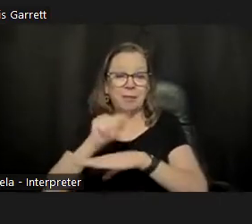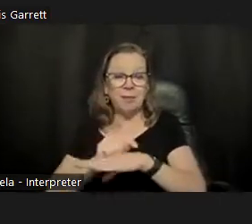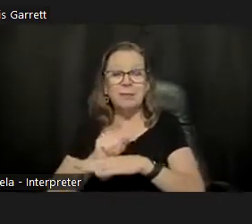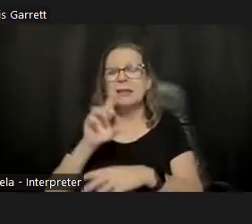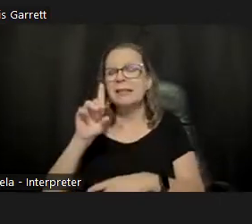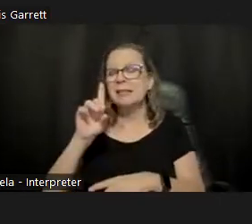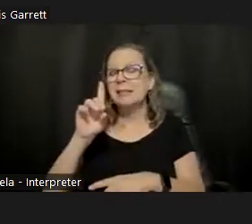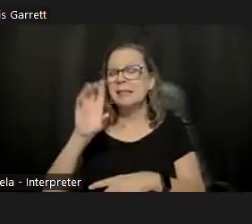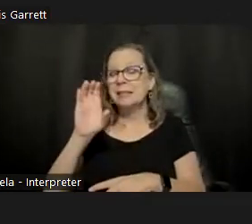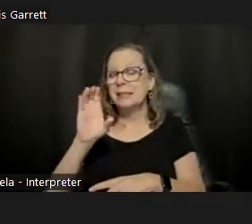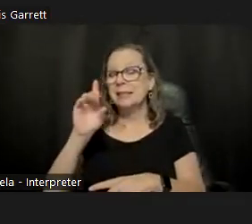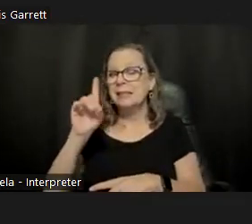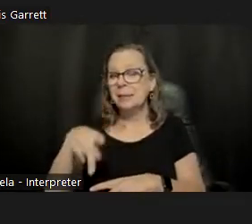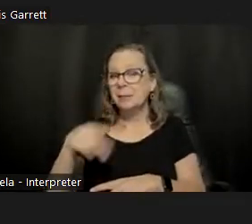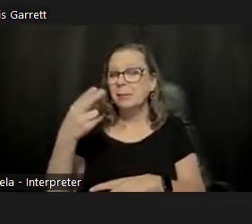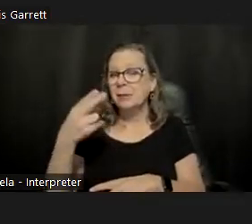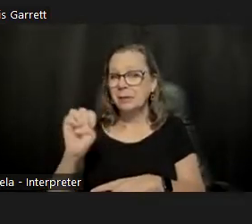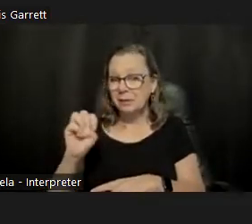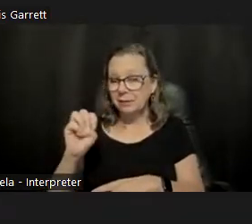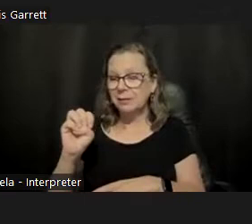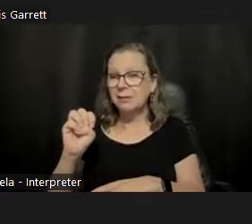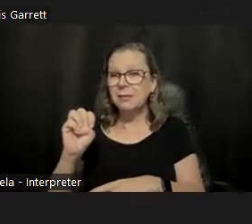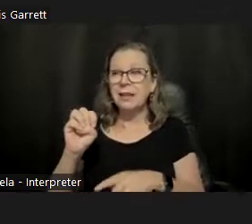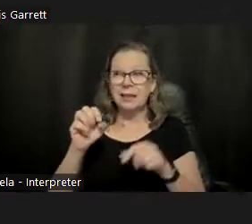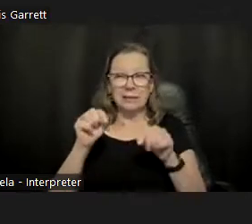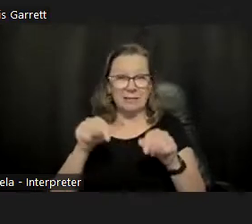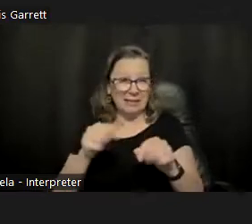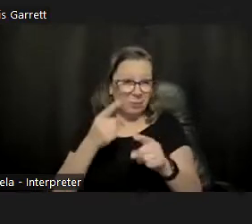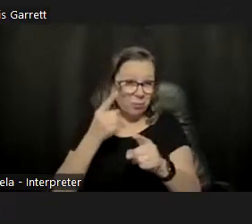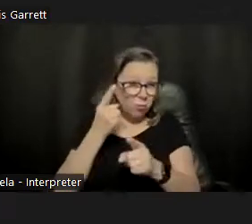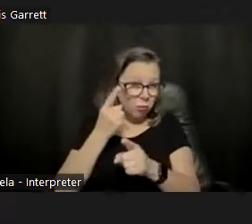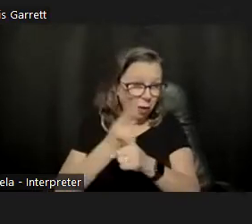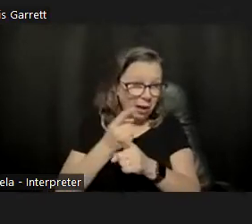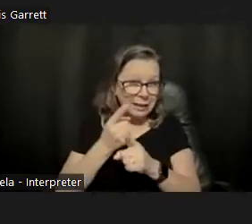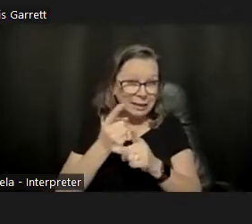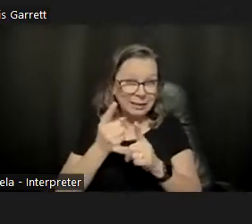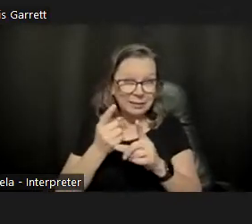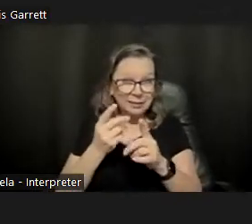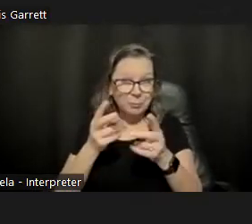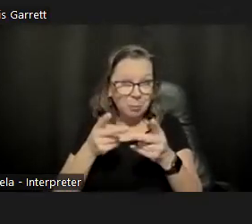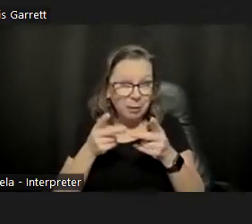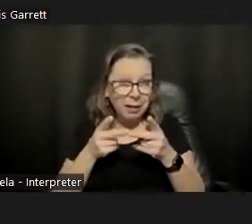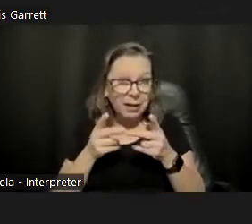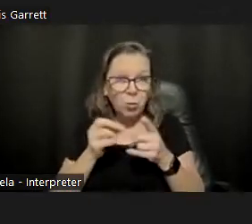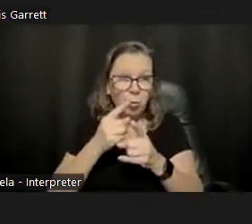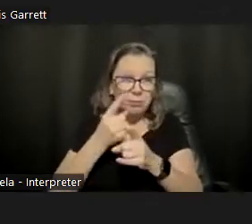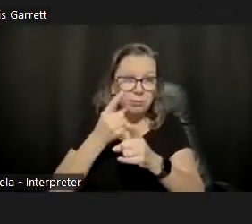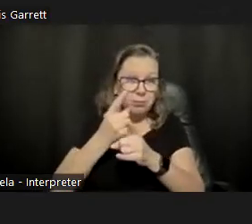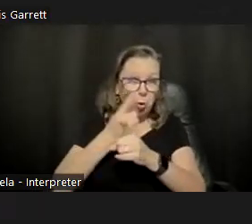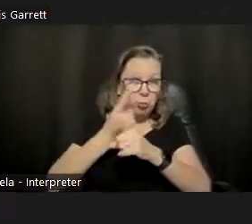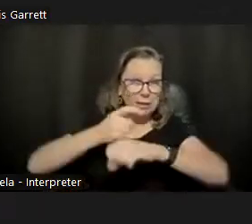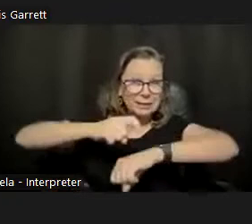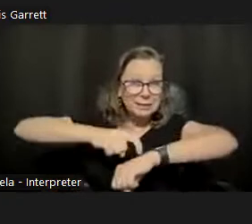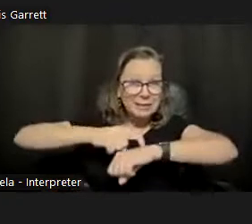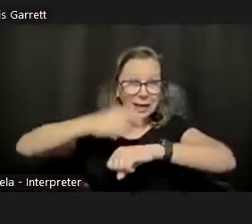CDPHE, and I'm not sure if this is the proper space or if this is the proper time for me to share